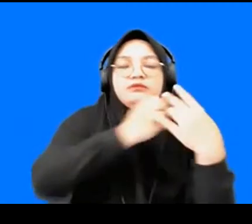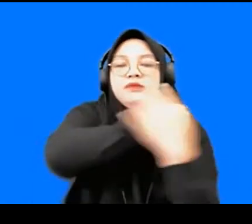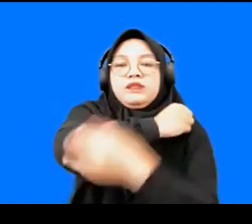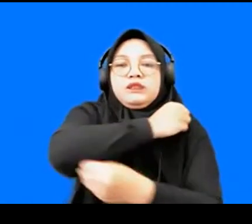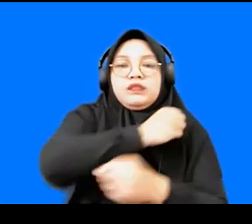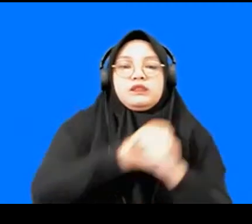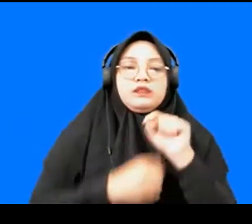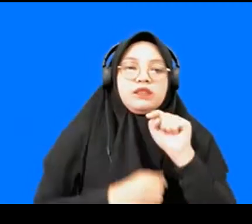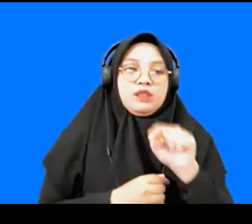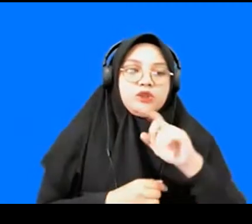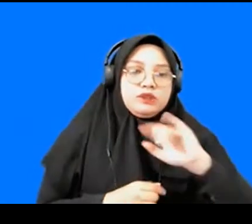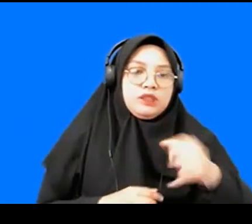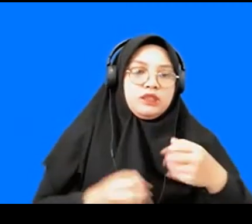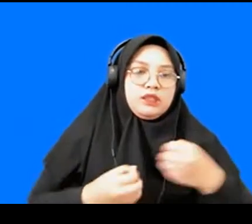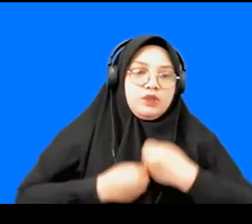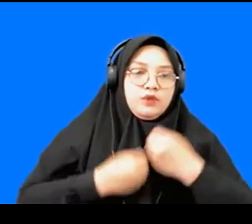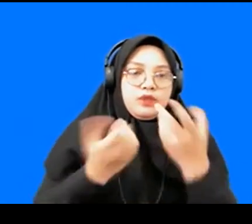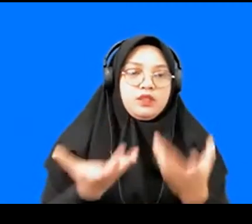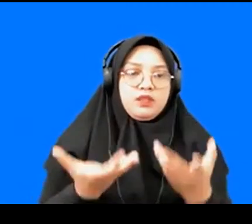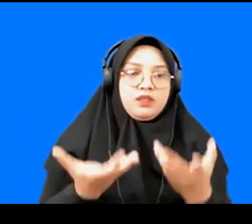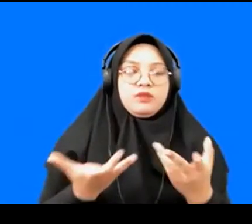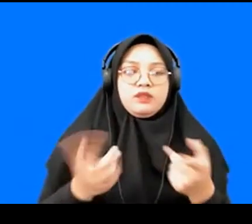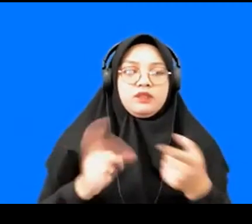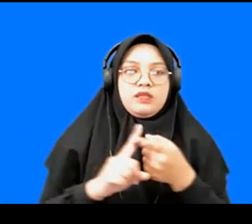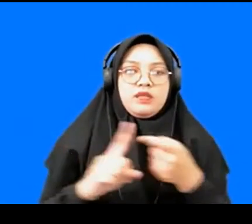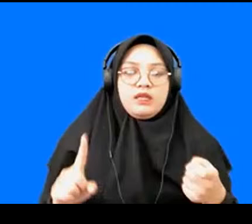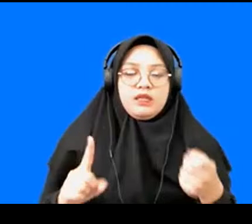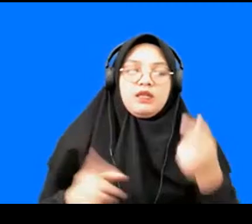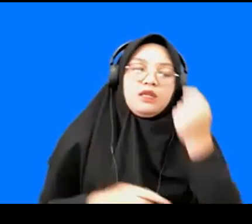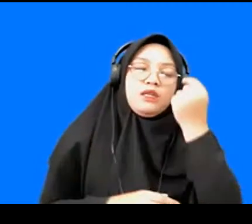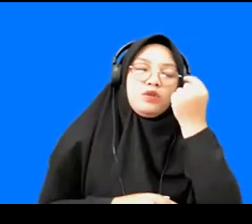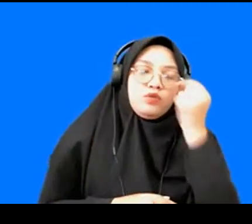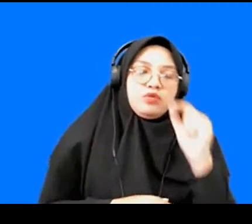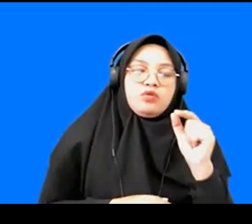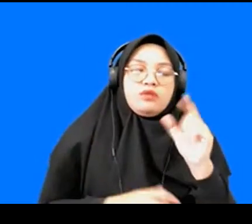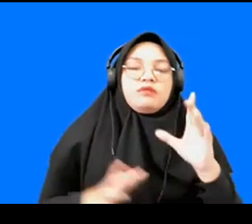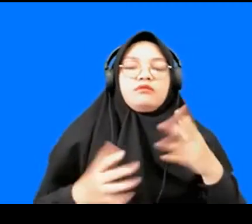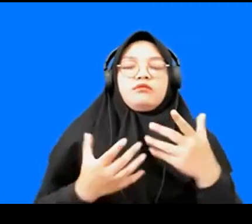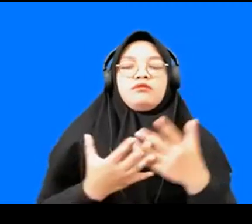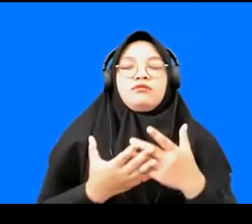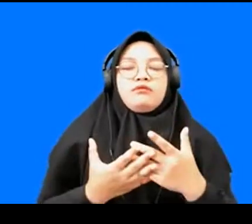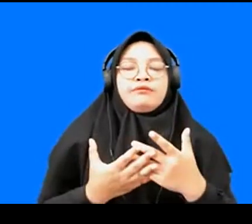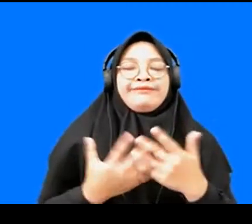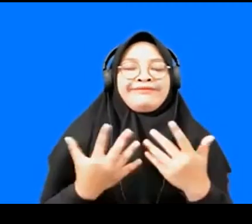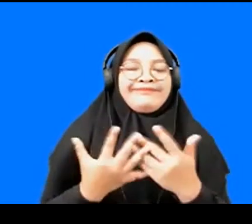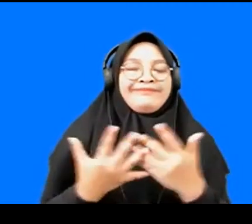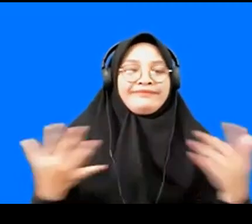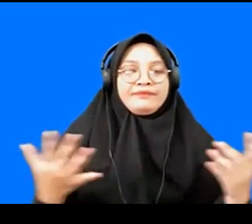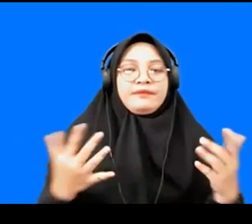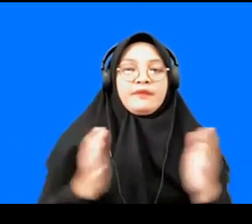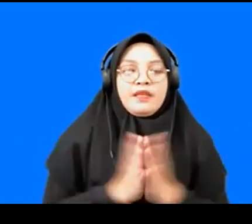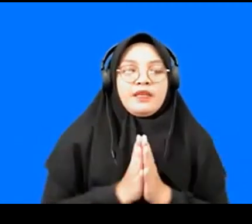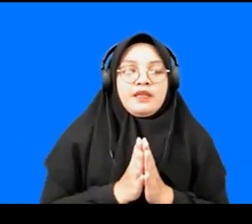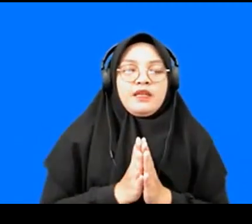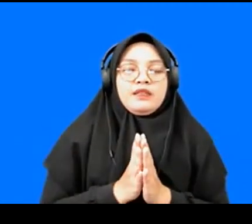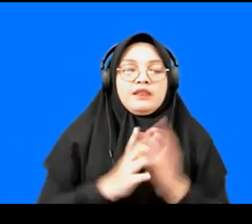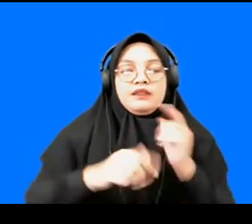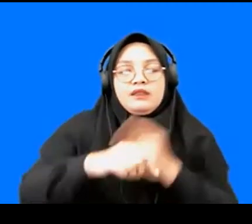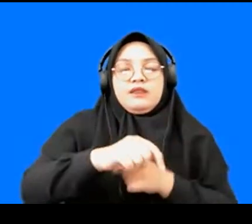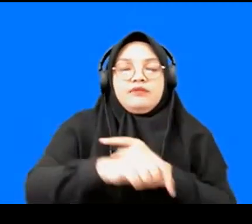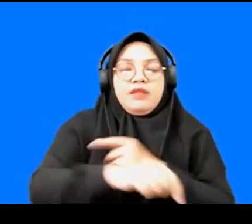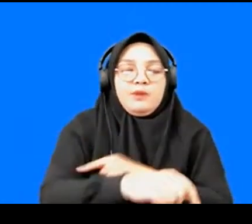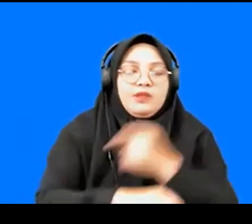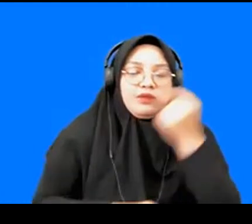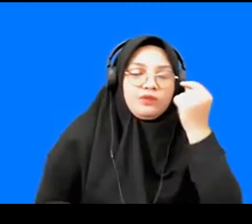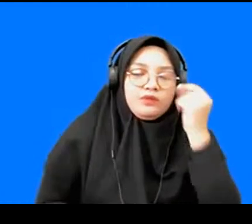a small amount of population is not even decreasing the total wealth or the ability to create even more wealth, because you are talking about really a